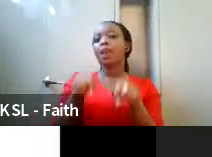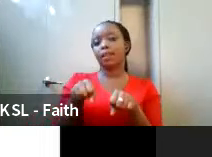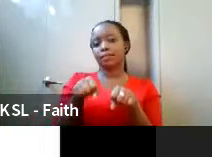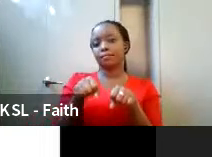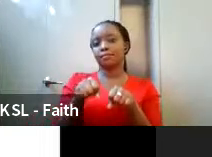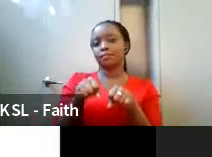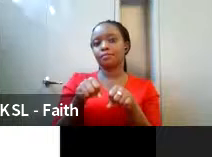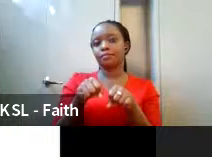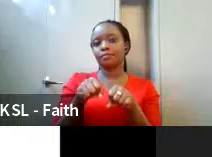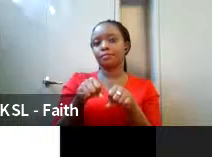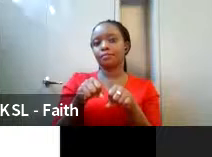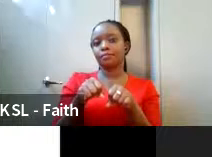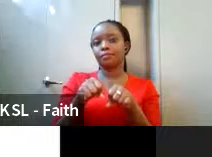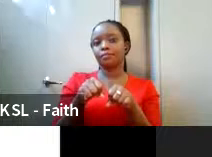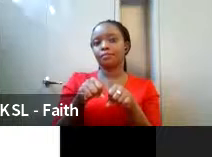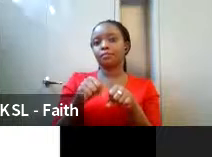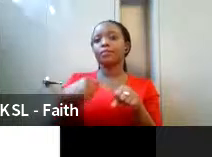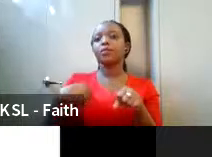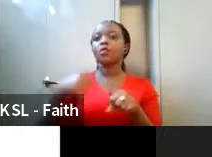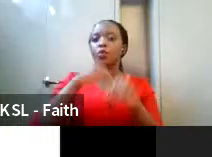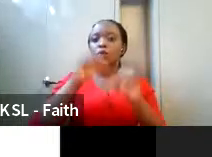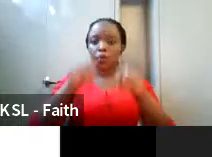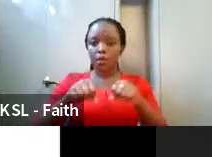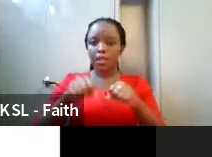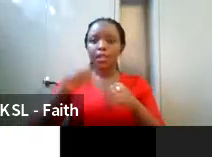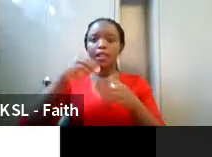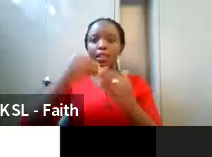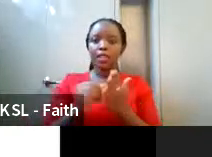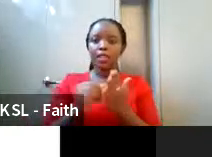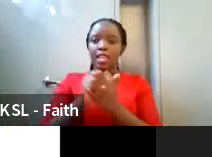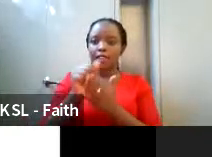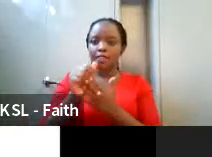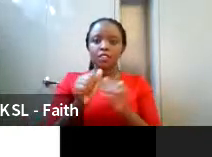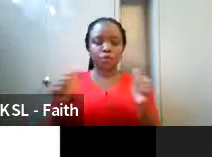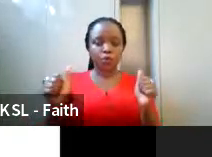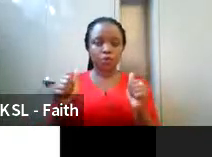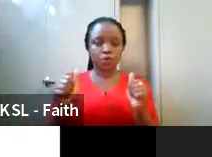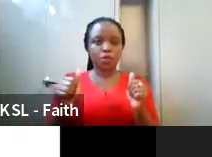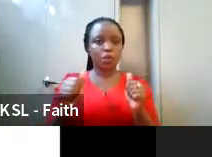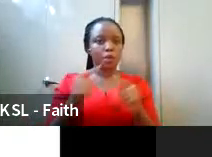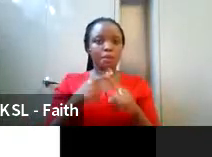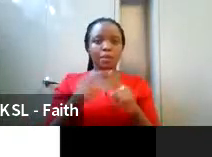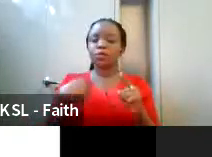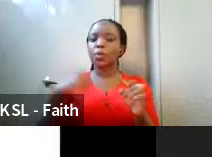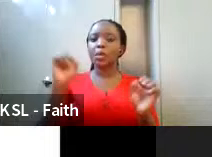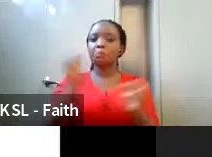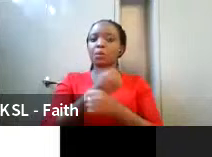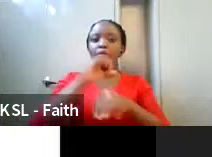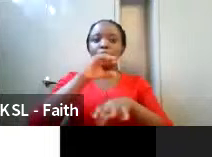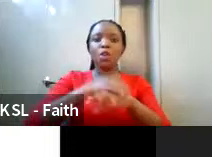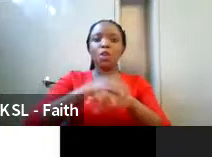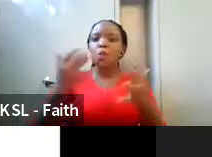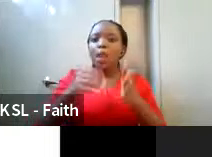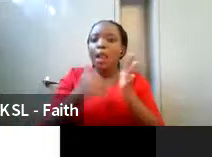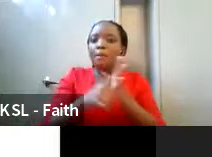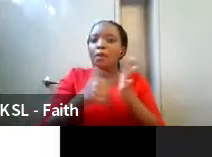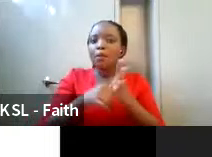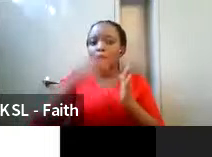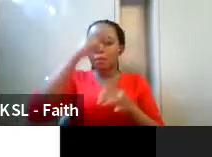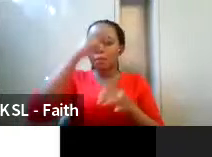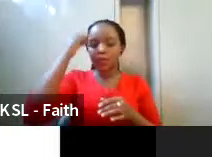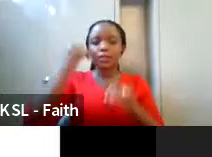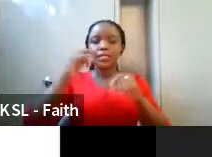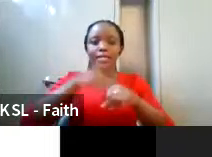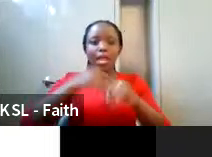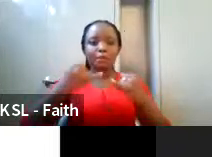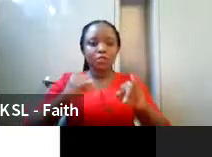And we can be I able can to hear issue you. invoices. We can't file. That's what I'm asking. Where's the problem? Because when you try to